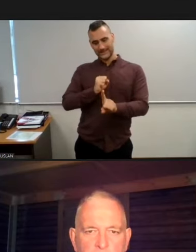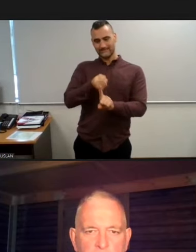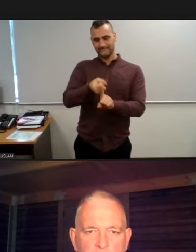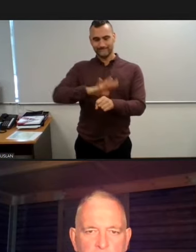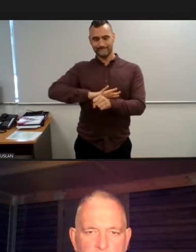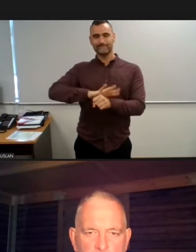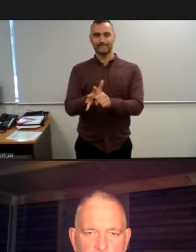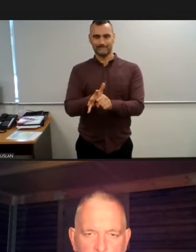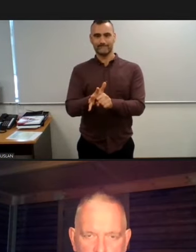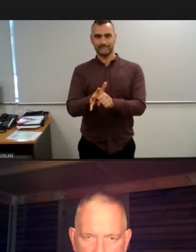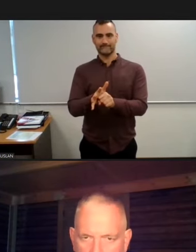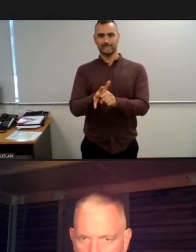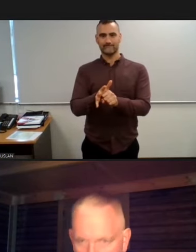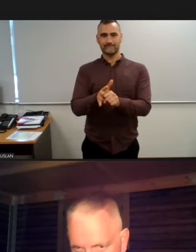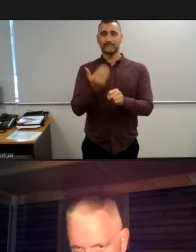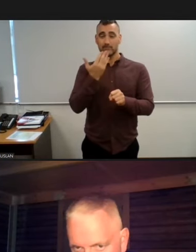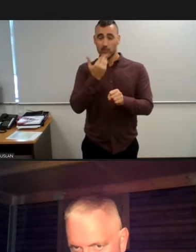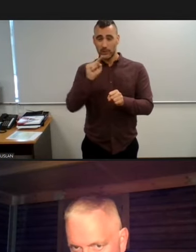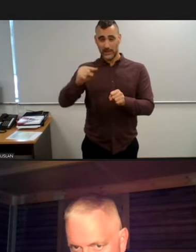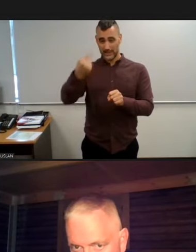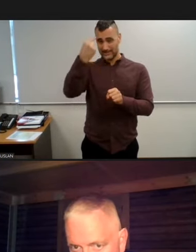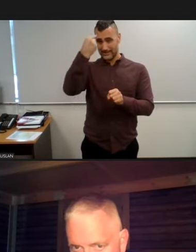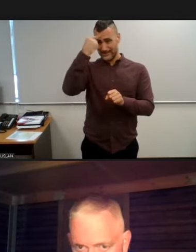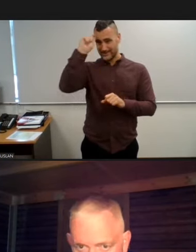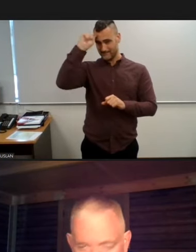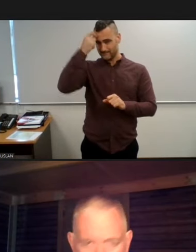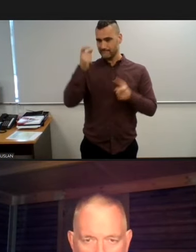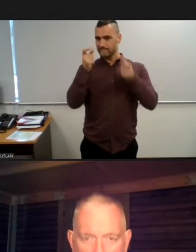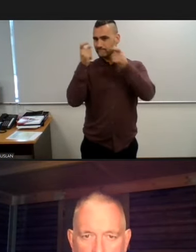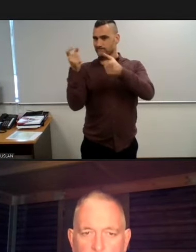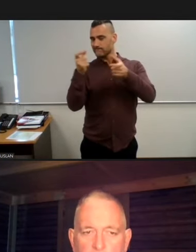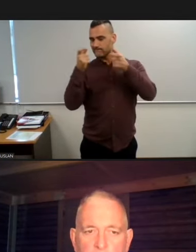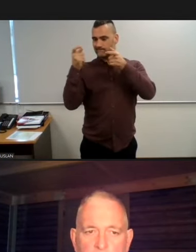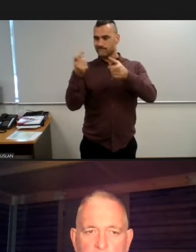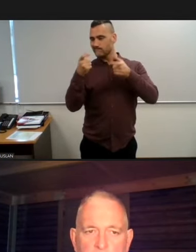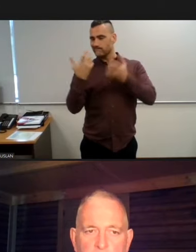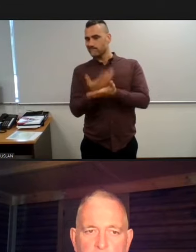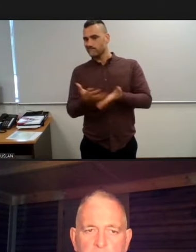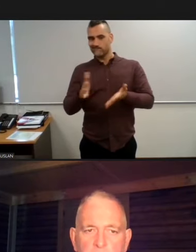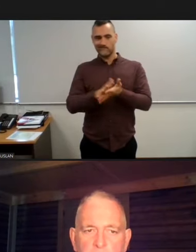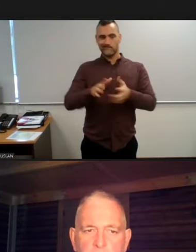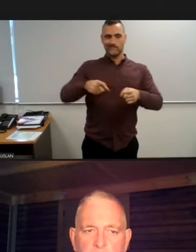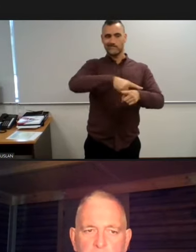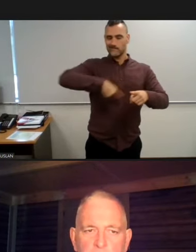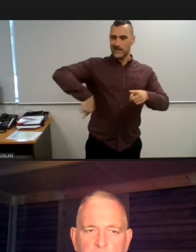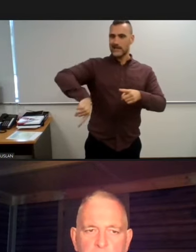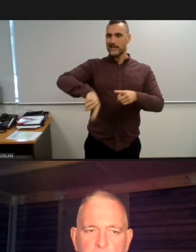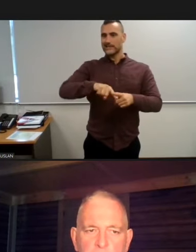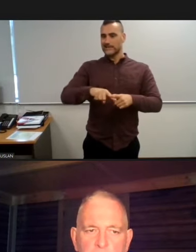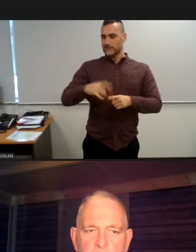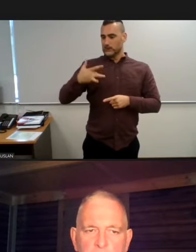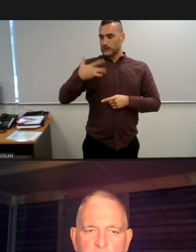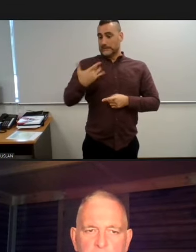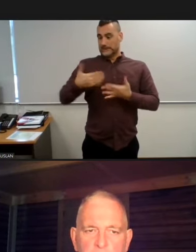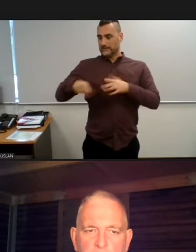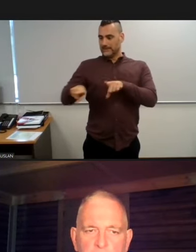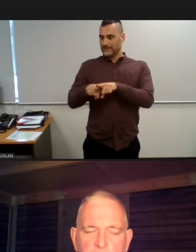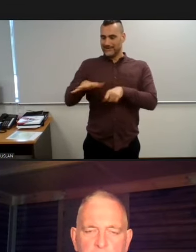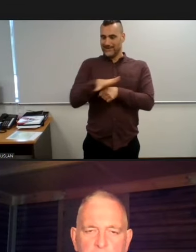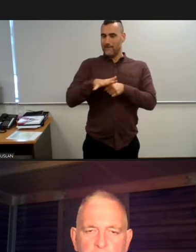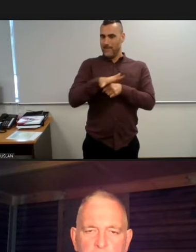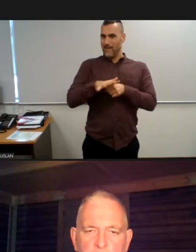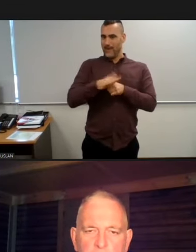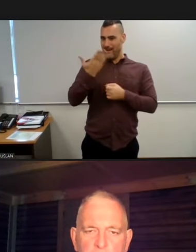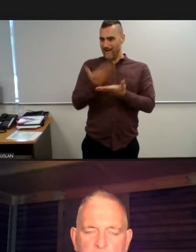really mindful of the different ways that people in our community are experiencing the same crisis. It's kind of one crisis,